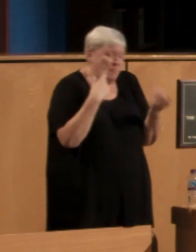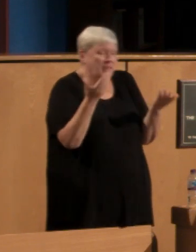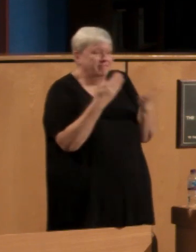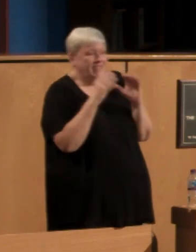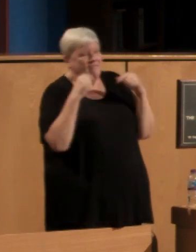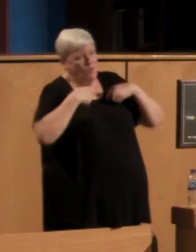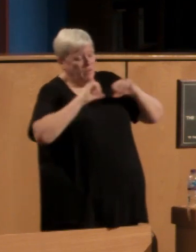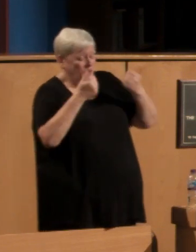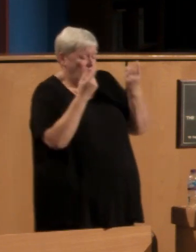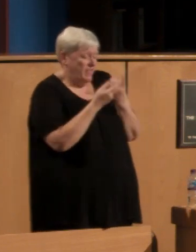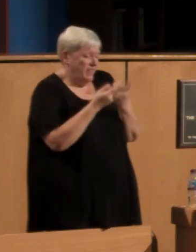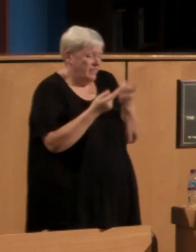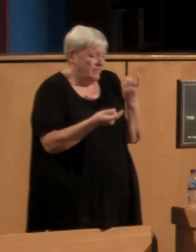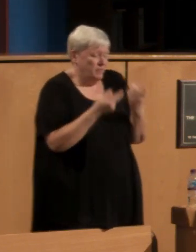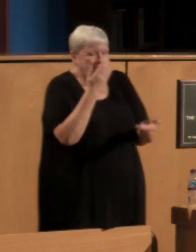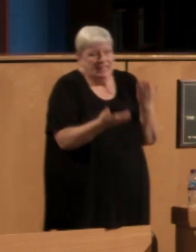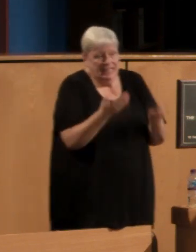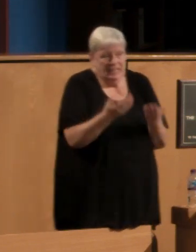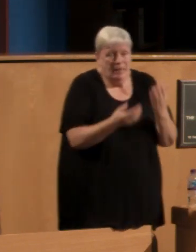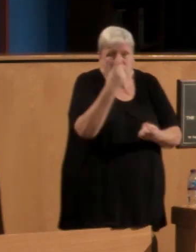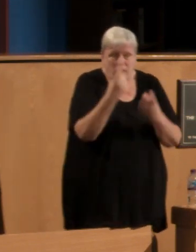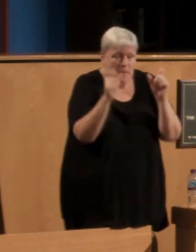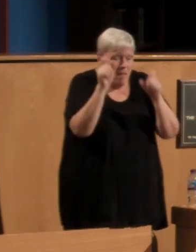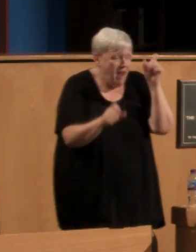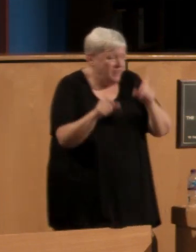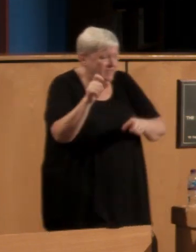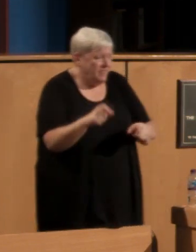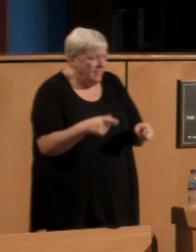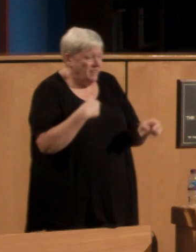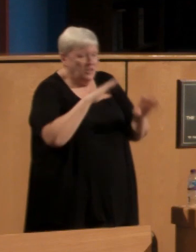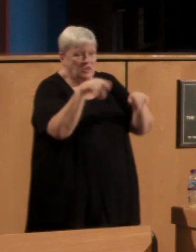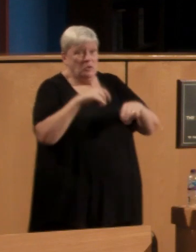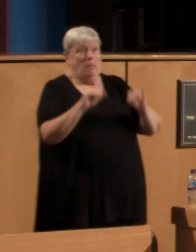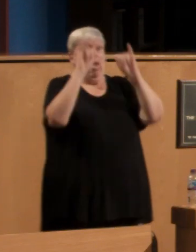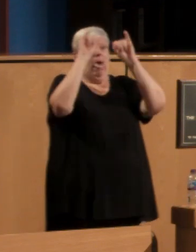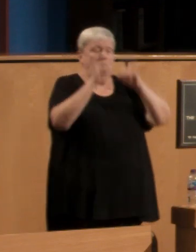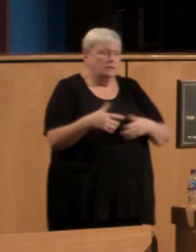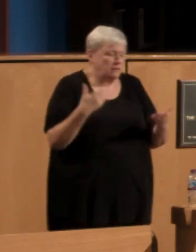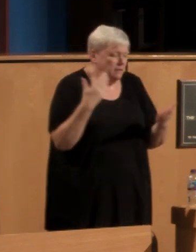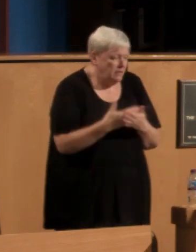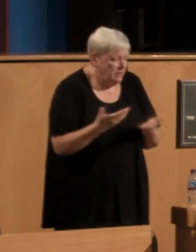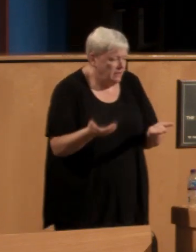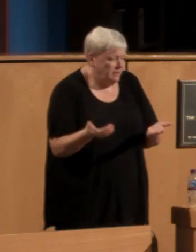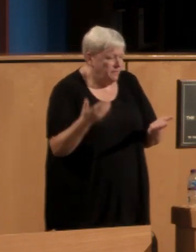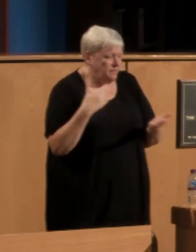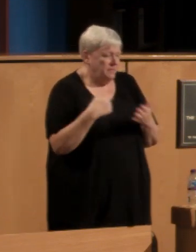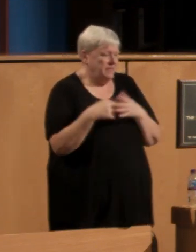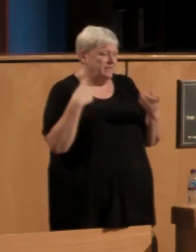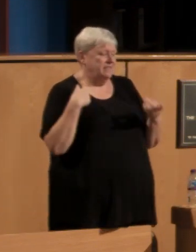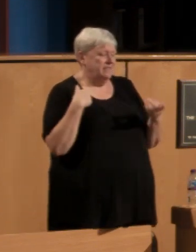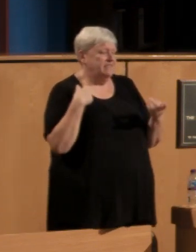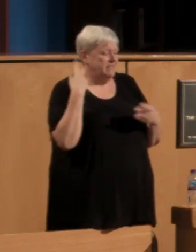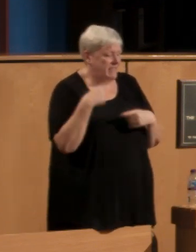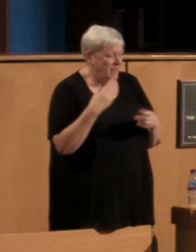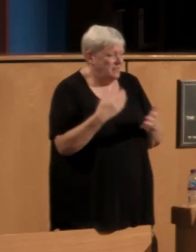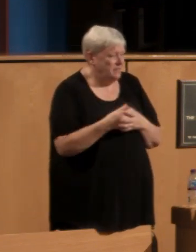not me stigmatizing anyone. Hopefully they'll go, "Whoa." Yeah, I hope so, yeah. Be slightly grossed out. You've got that to